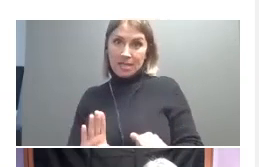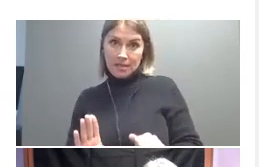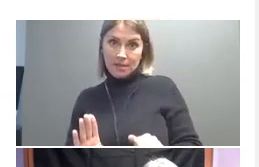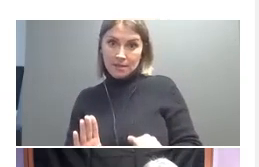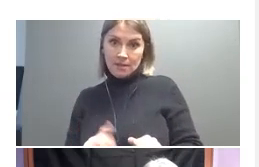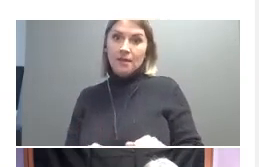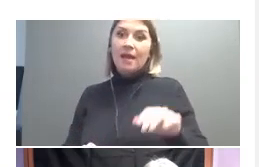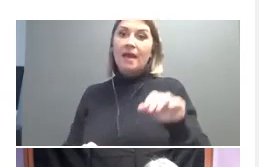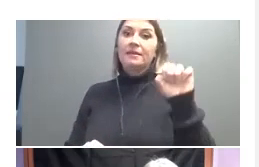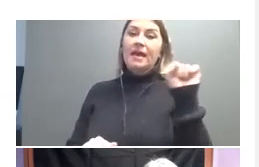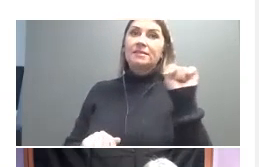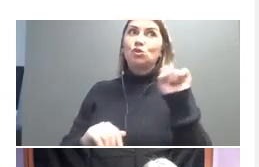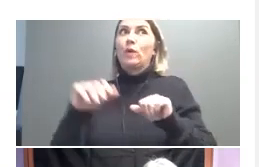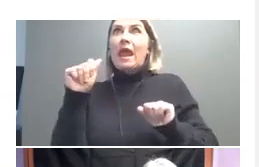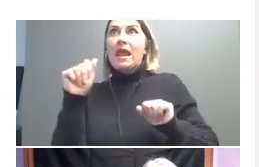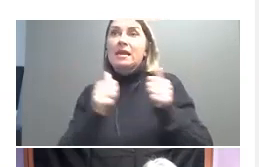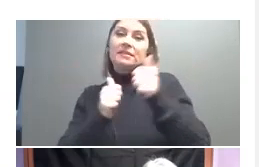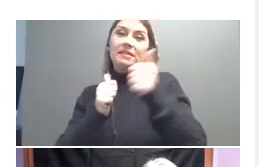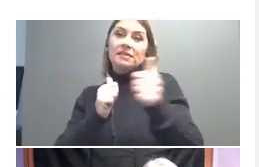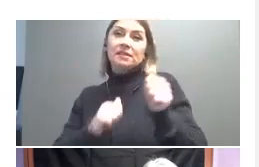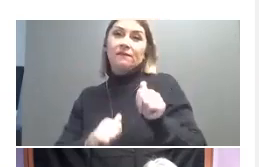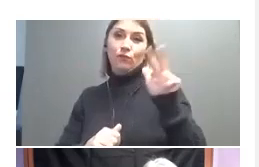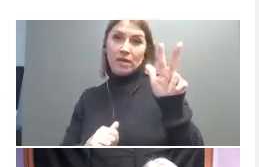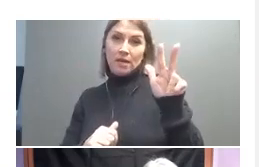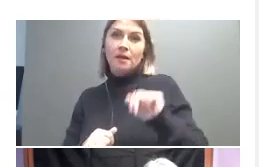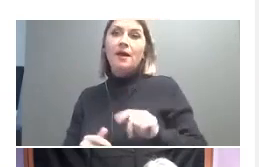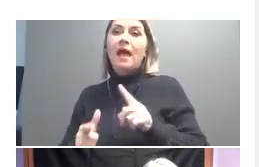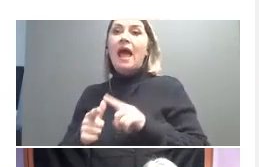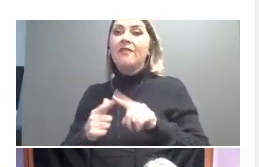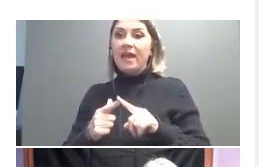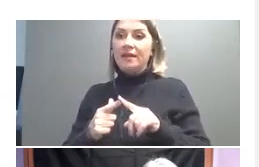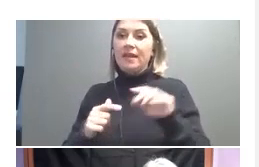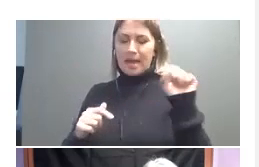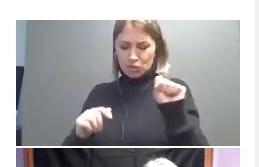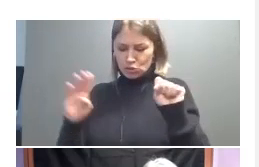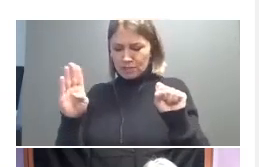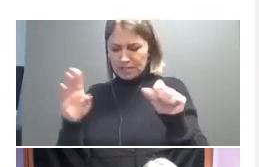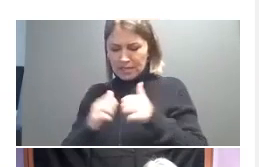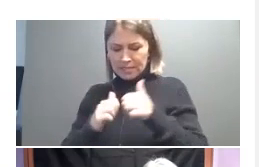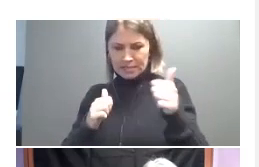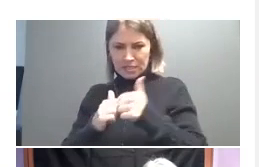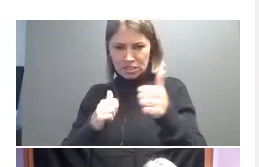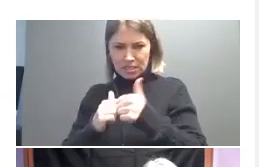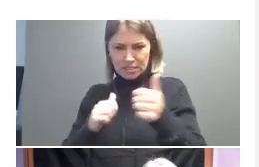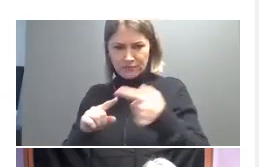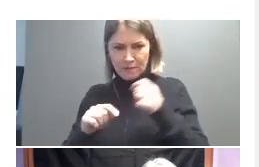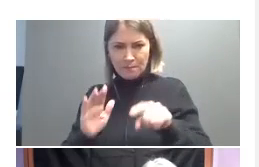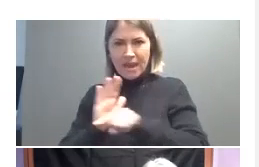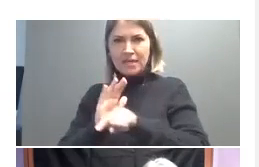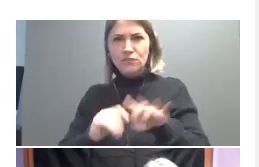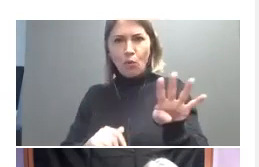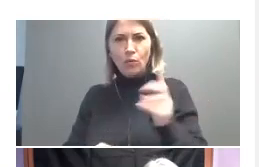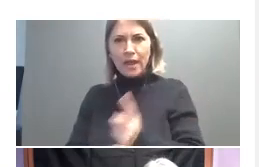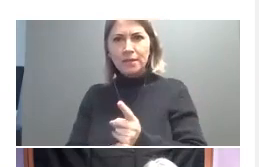from S to A, I get a distance of 3. And from S to B, I get a distance for -1,